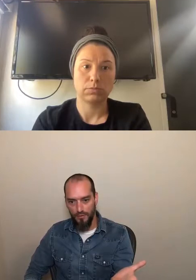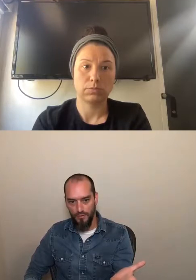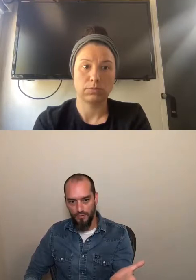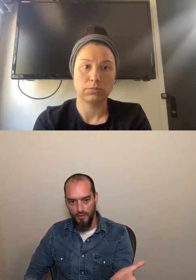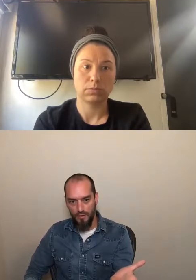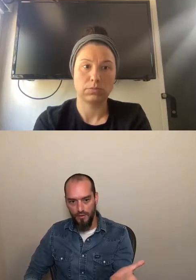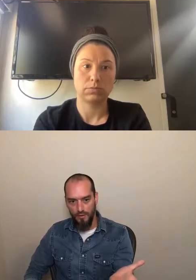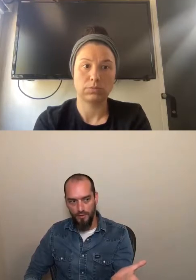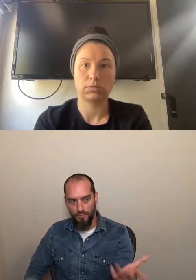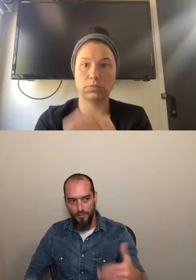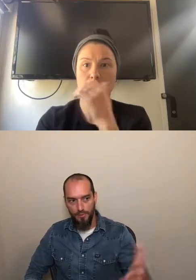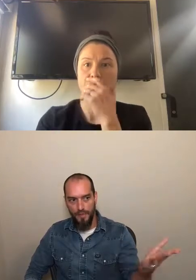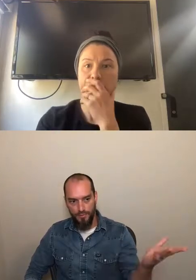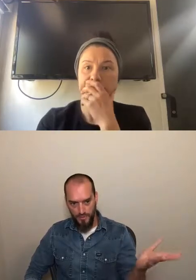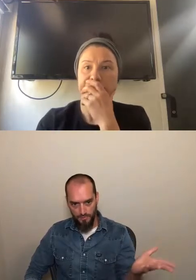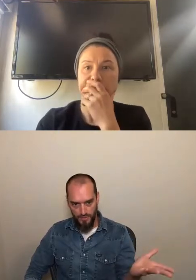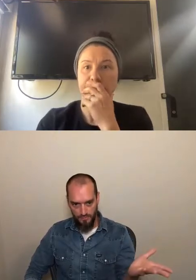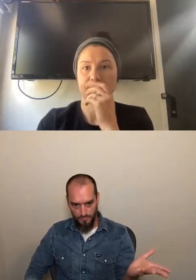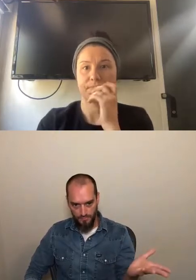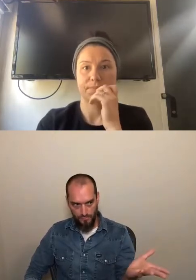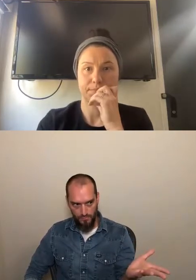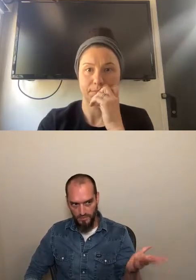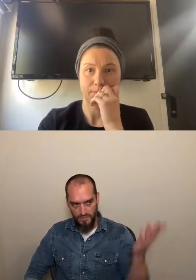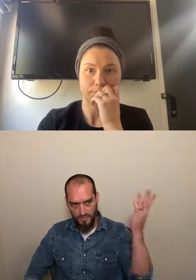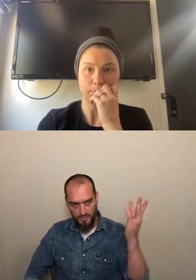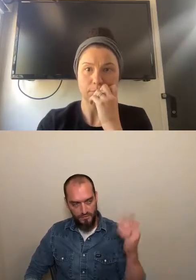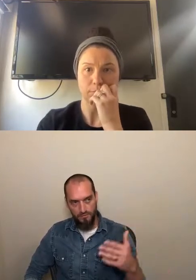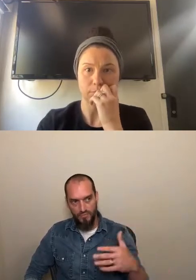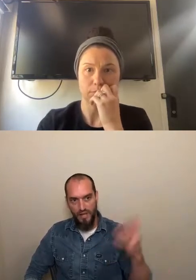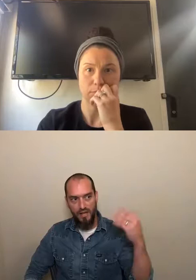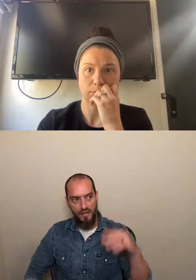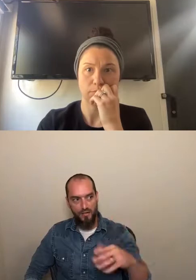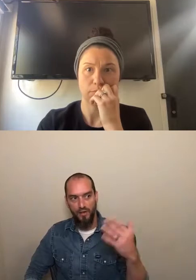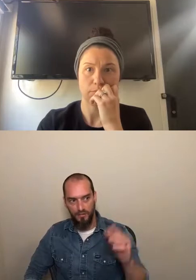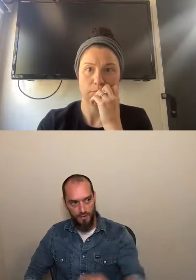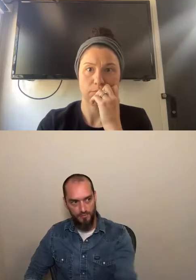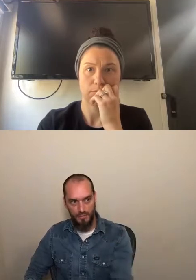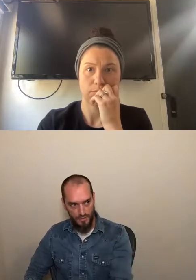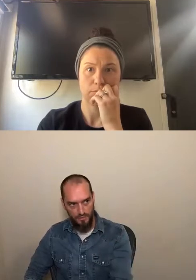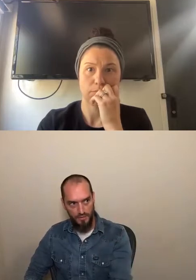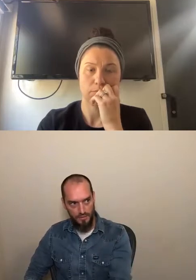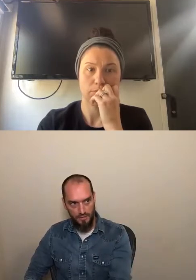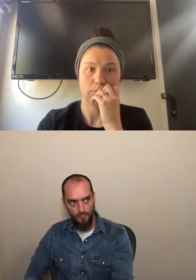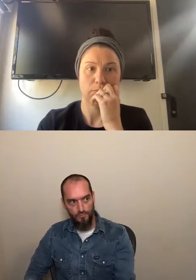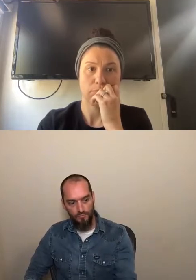report. The property management company, and this is 99 out of 100 times, let's